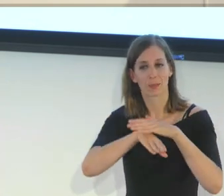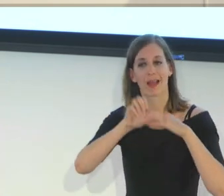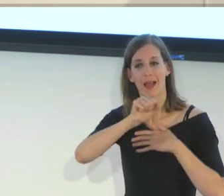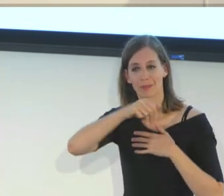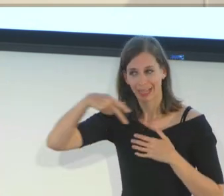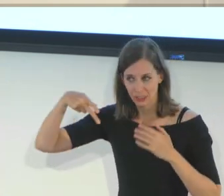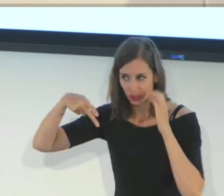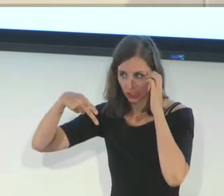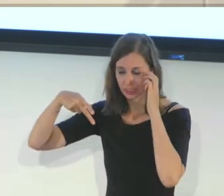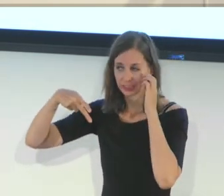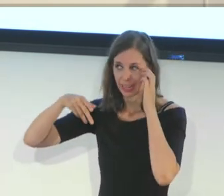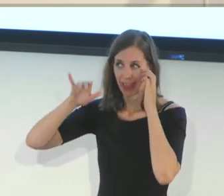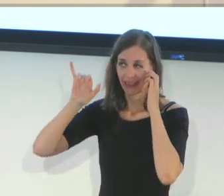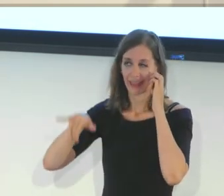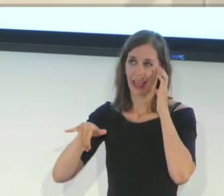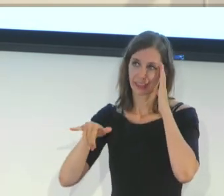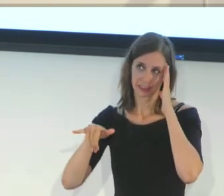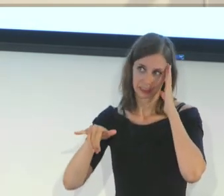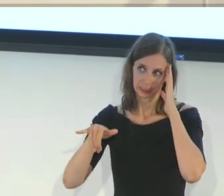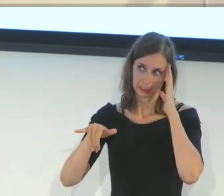that shifts from